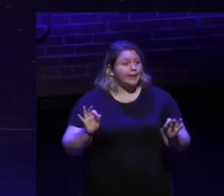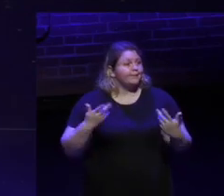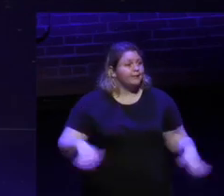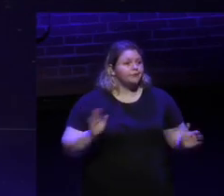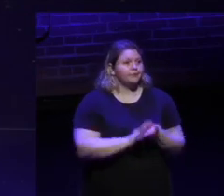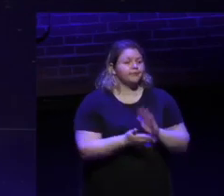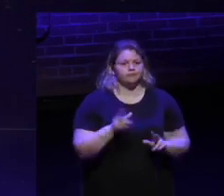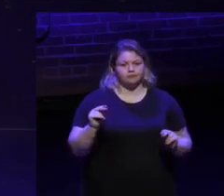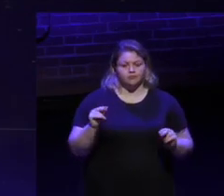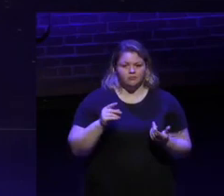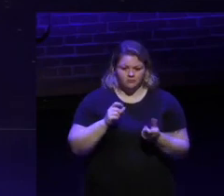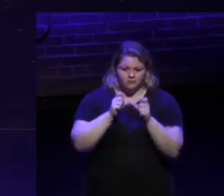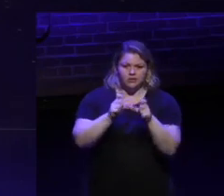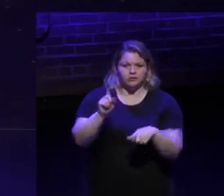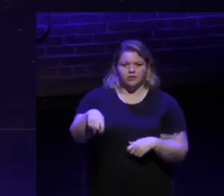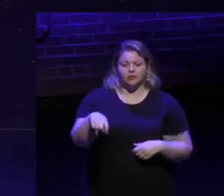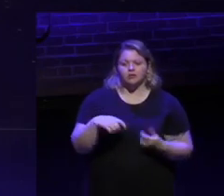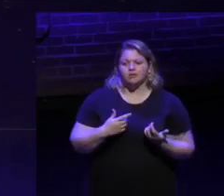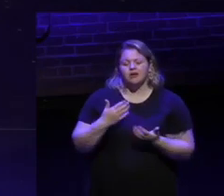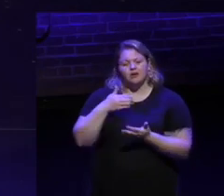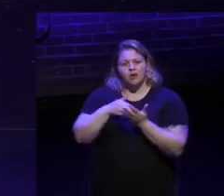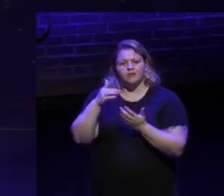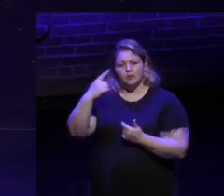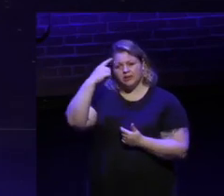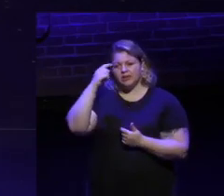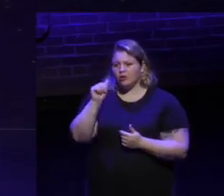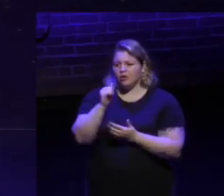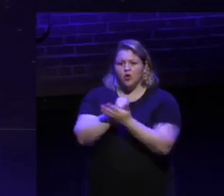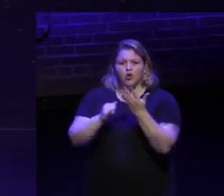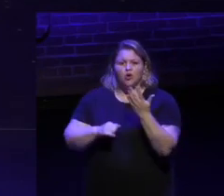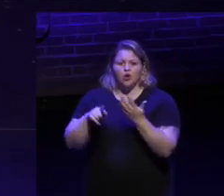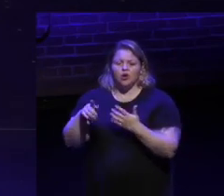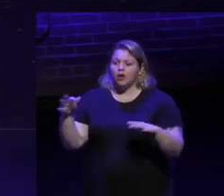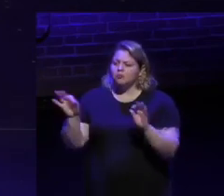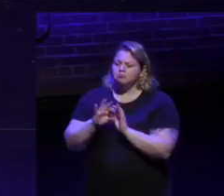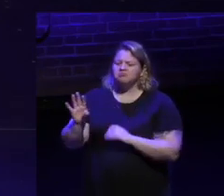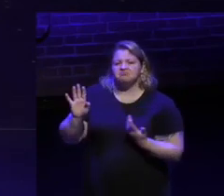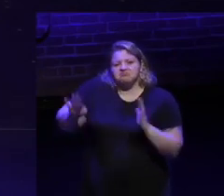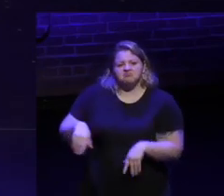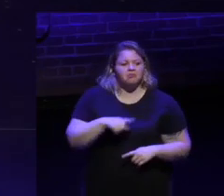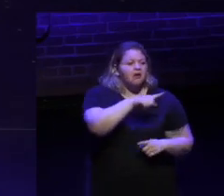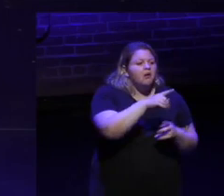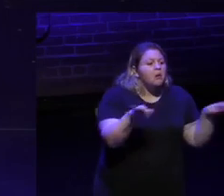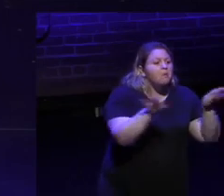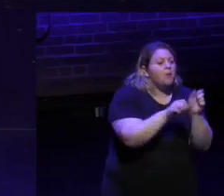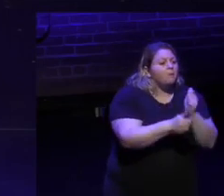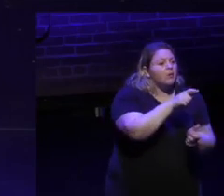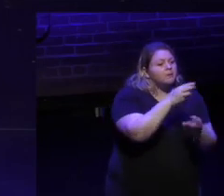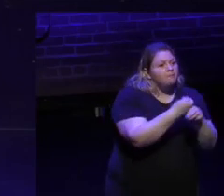don't think of it as important as life sciences or STEM or industries that Massachusetts is known for, yet this